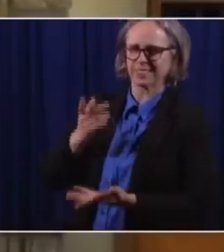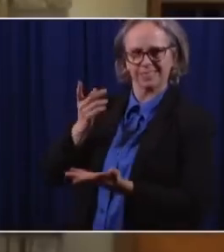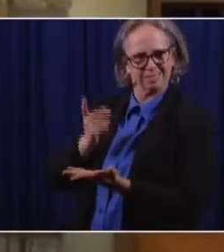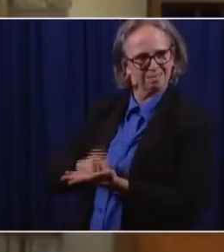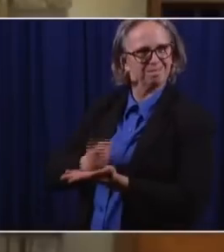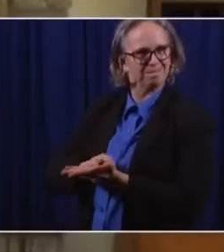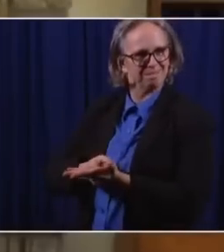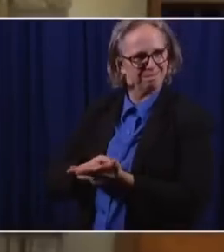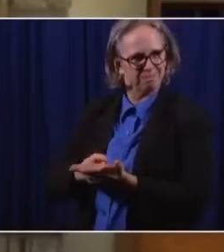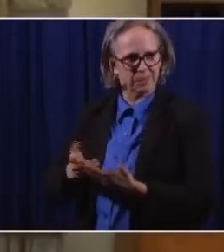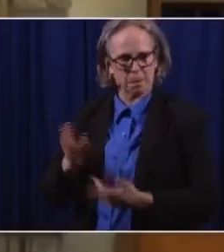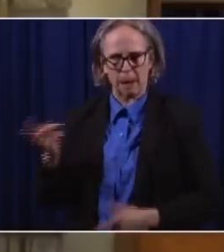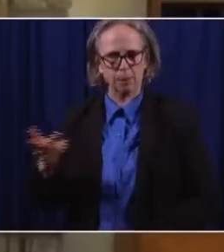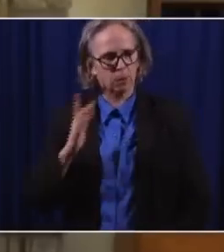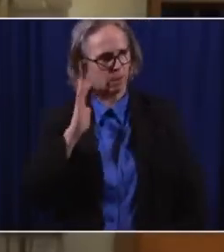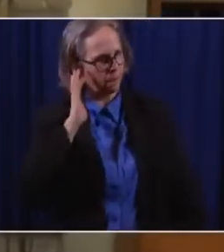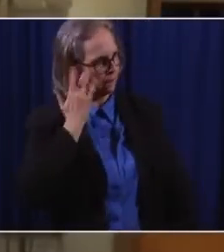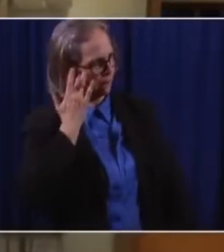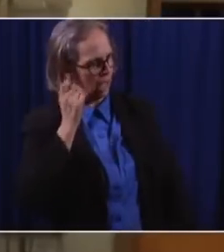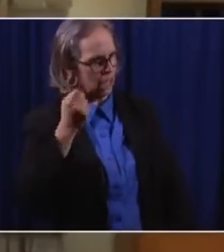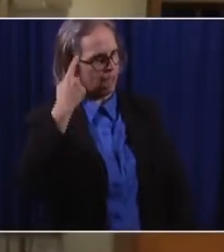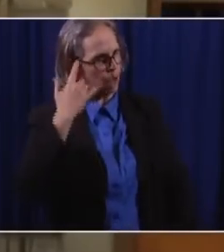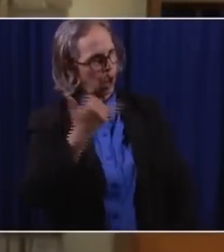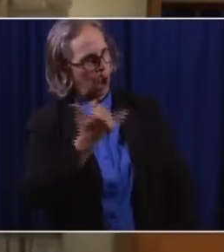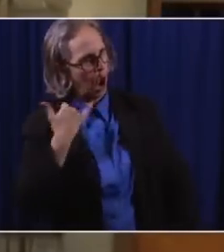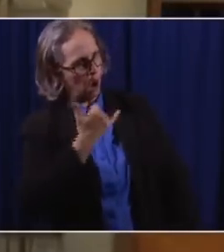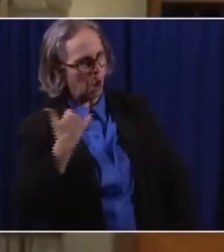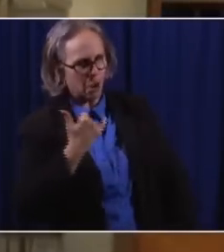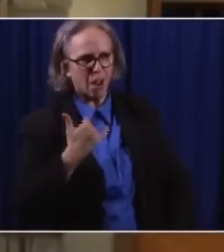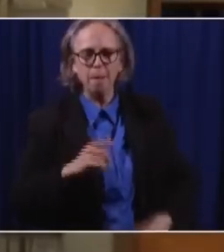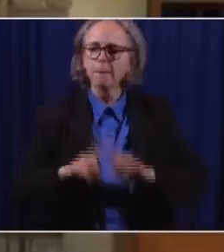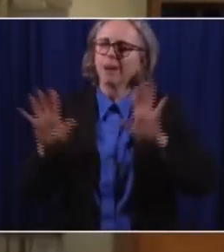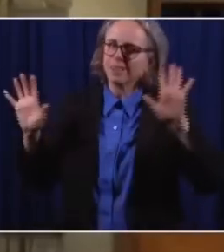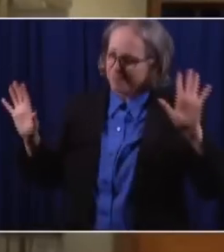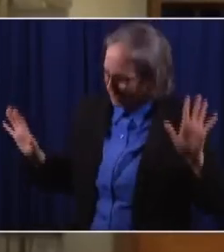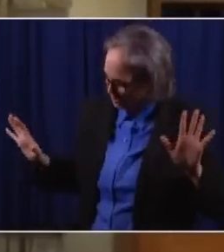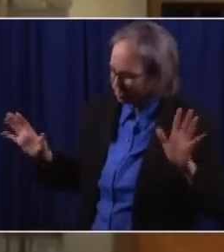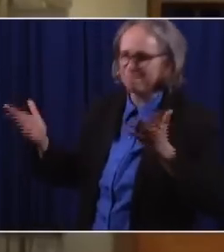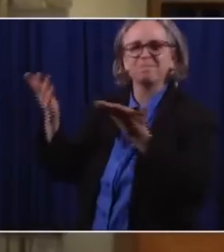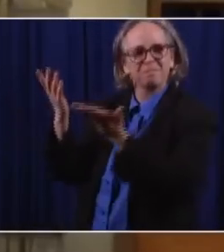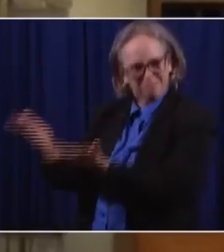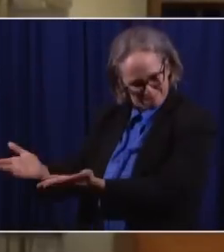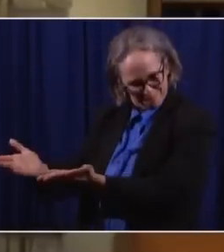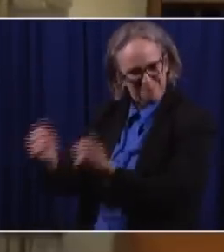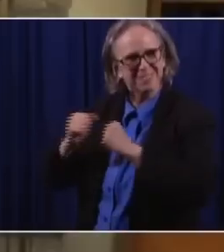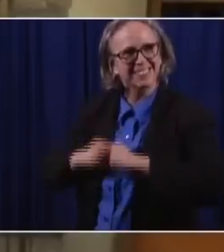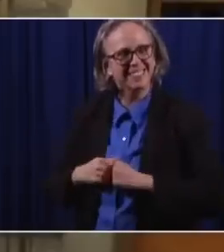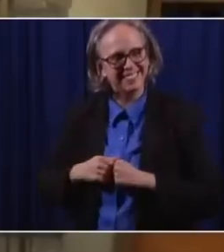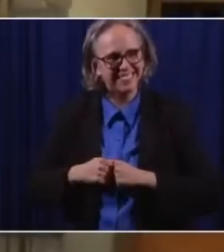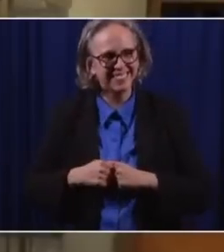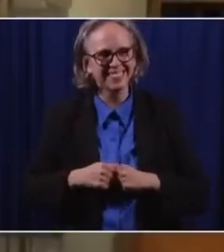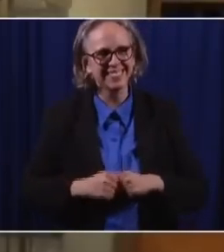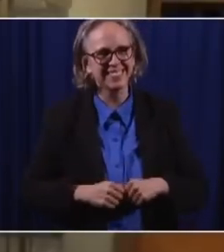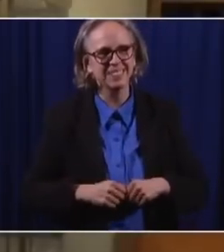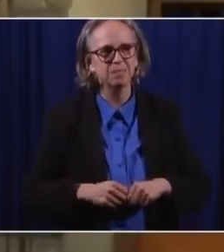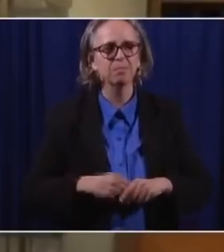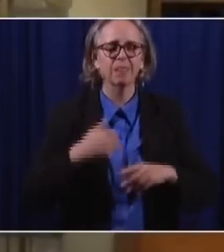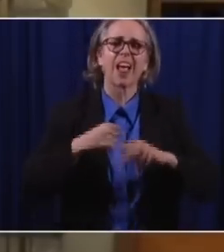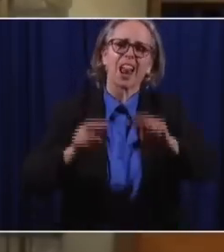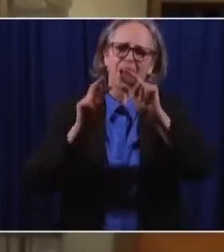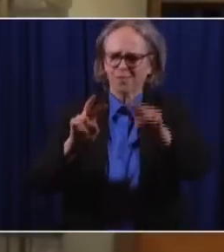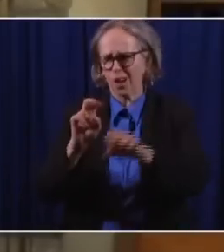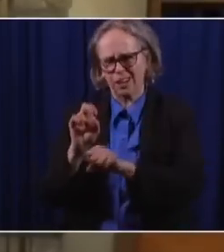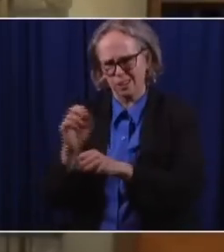of hearing my call, but we appreciate that. You've given us really some valuable advice as we move forward,